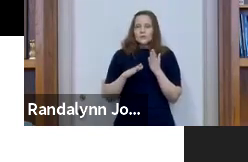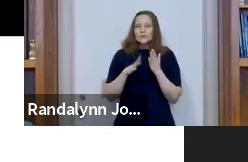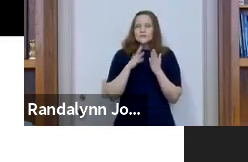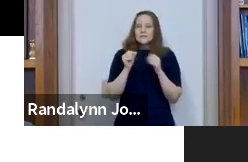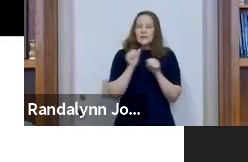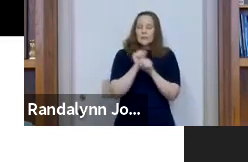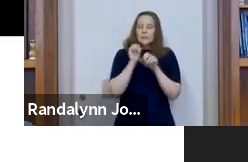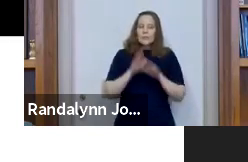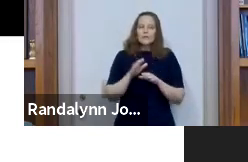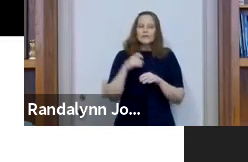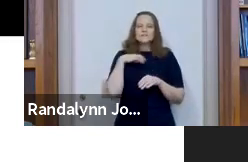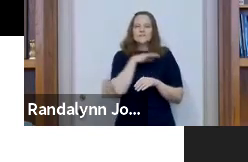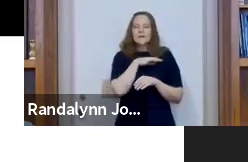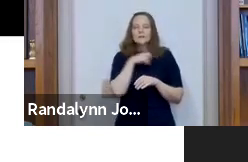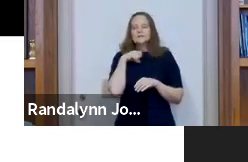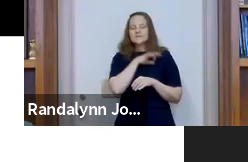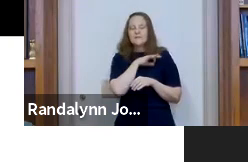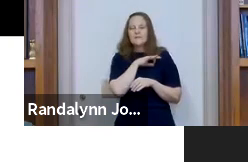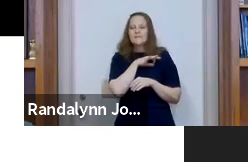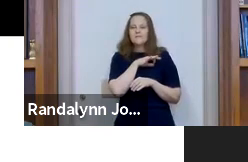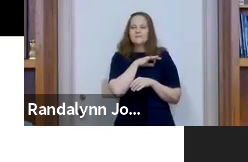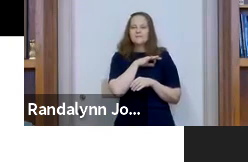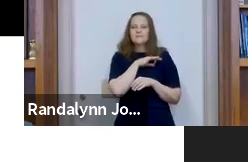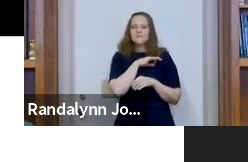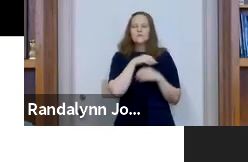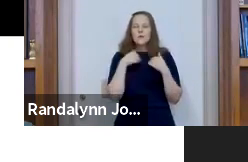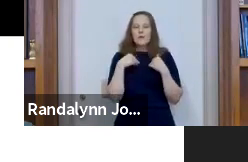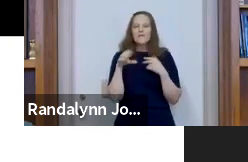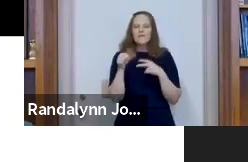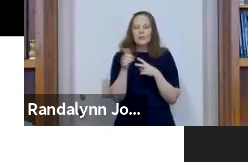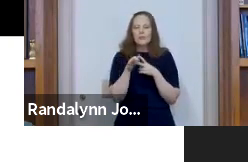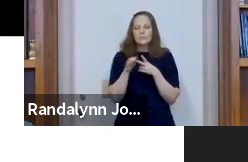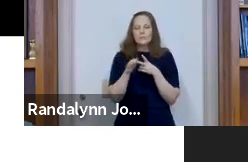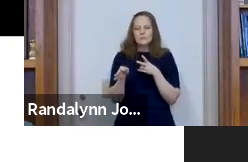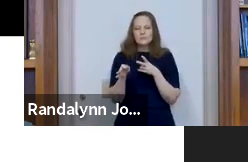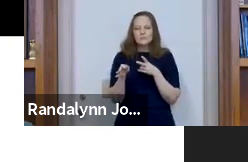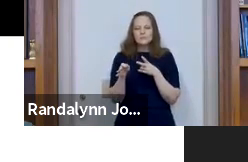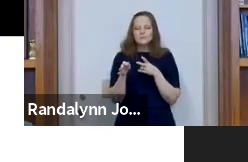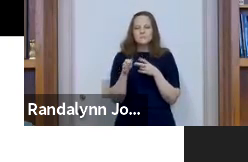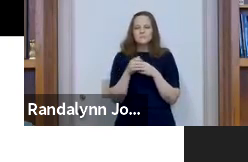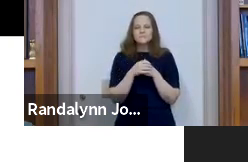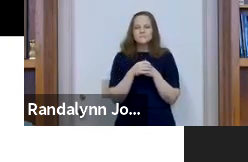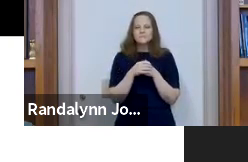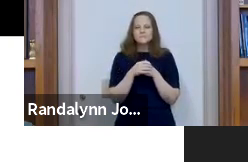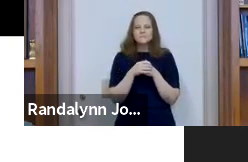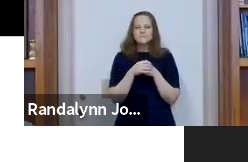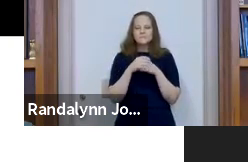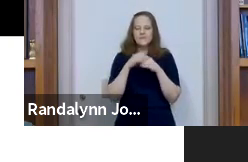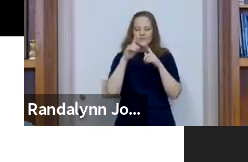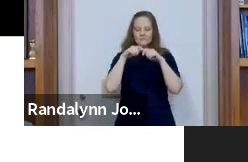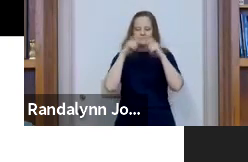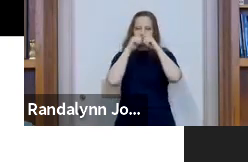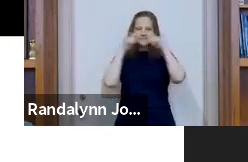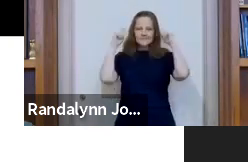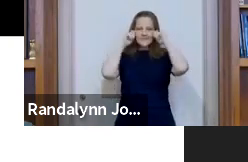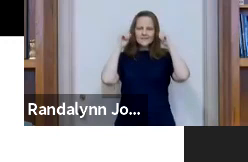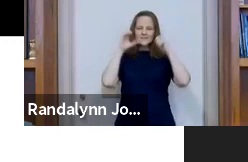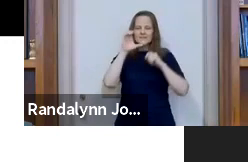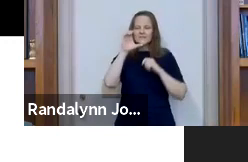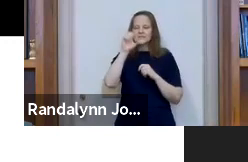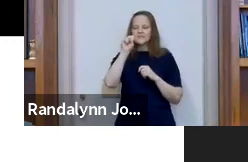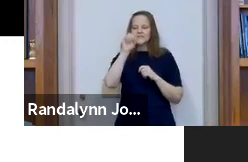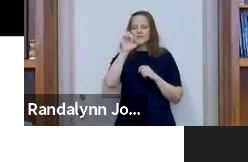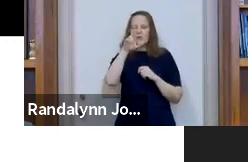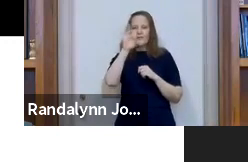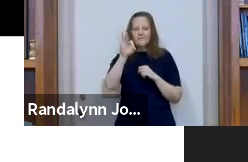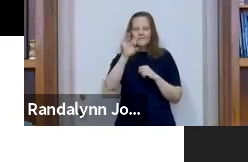employees, faculty, staff, or graduate students, we do have other options. We have bandanas, they always have the option for a scarf, and we have a different variety